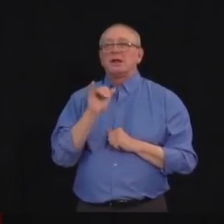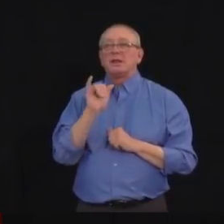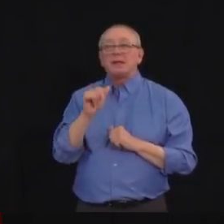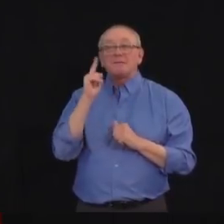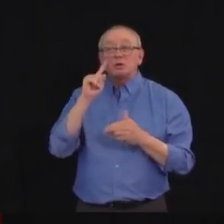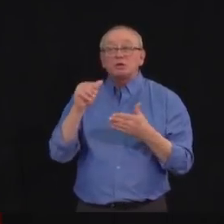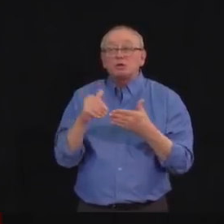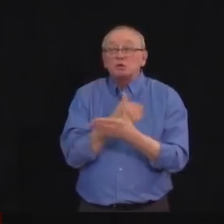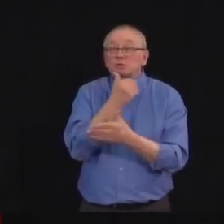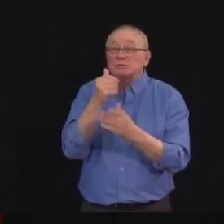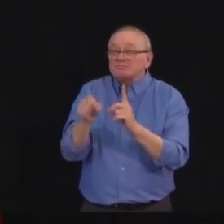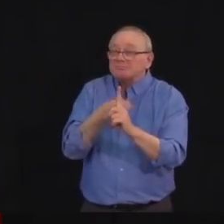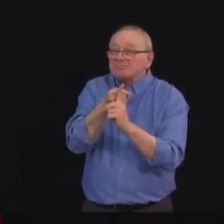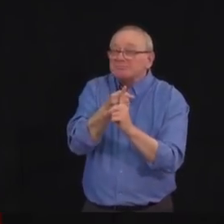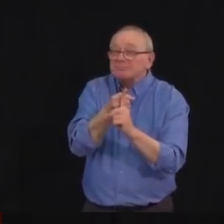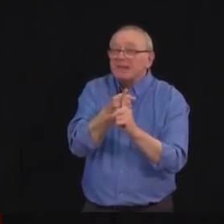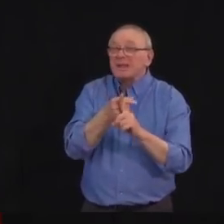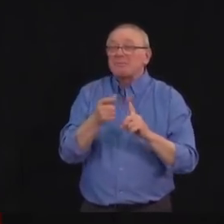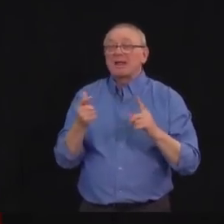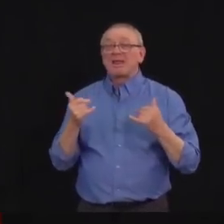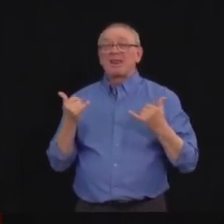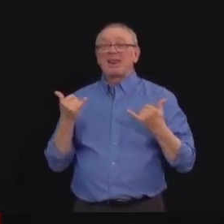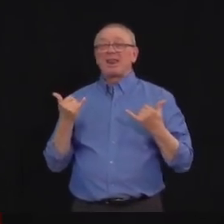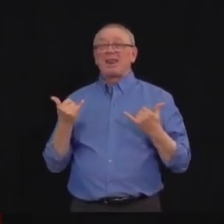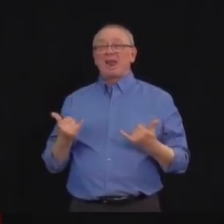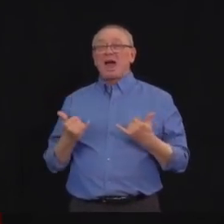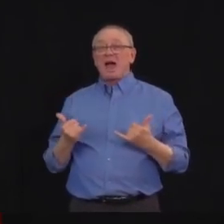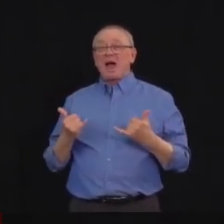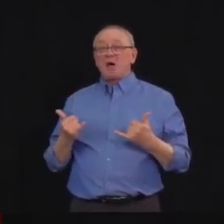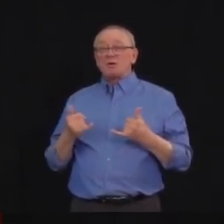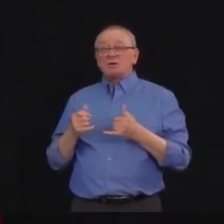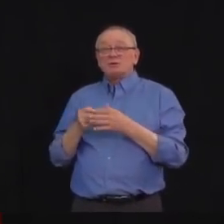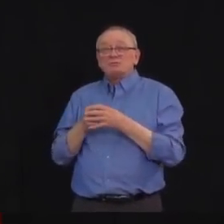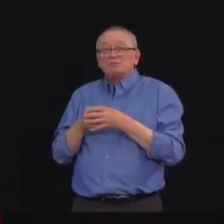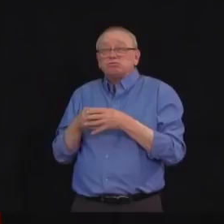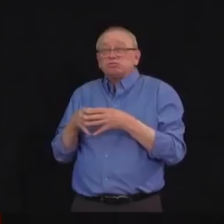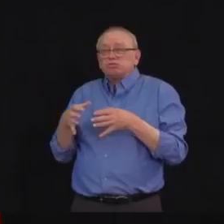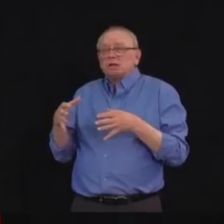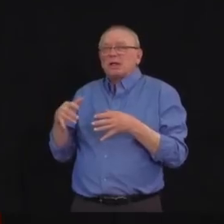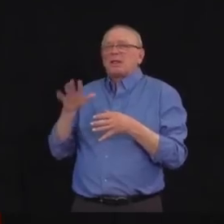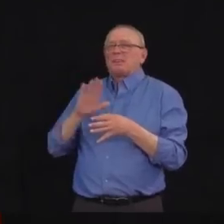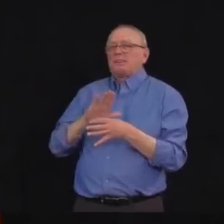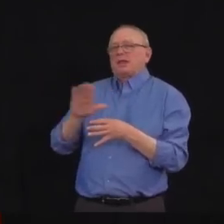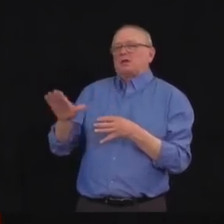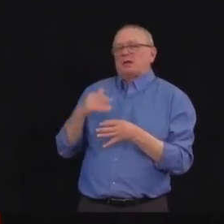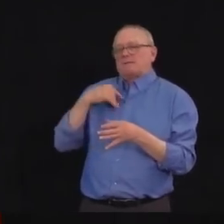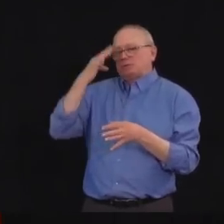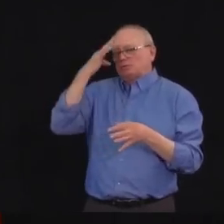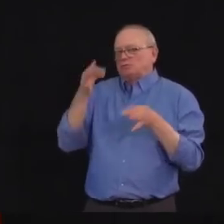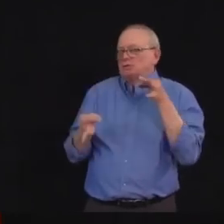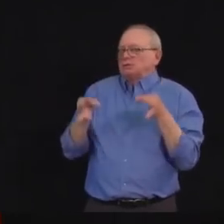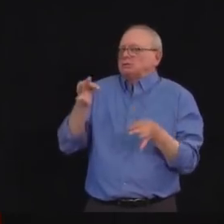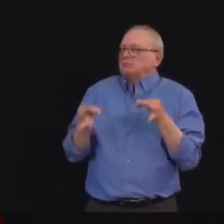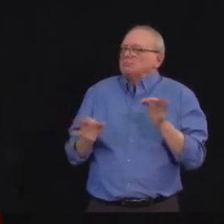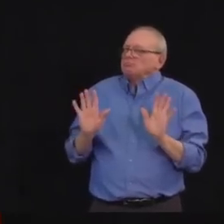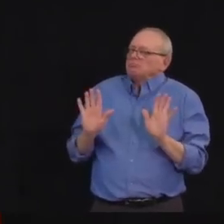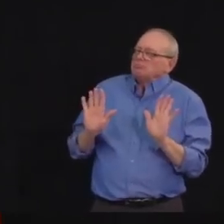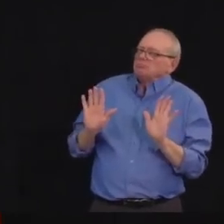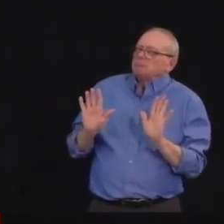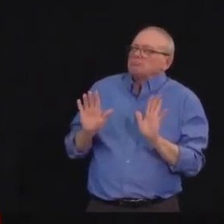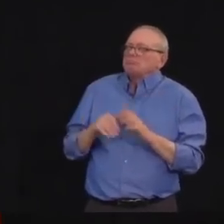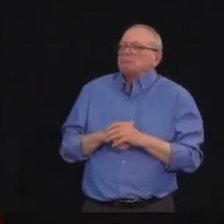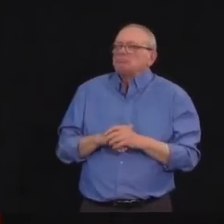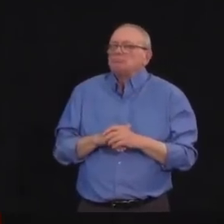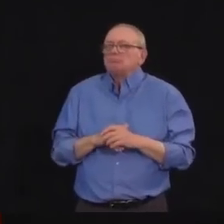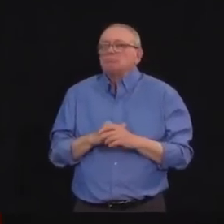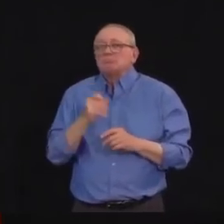said was to really use their best clinical judgment in terms of prioritizing, because arranging for all of these swabs to be taken